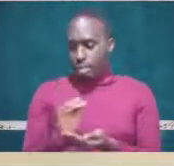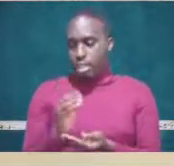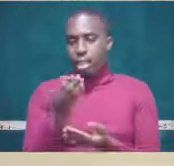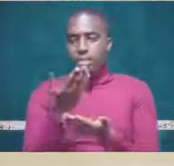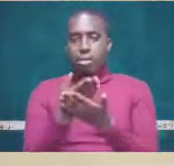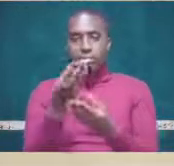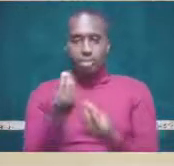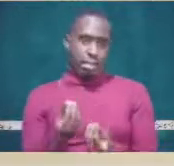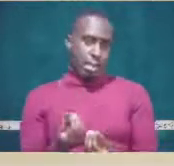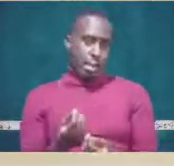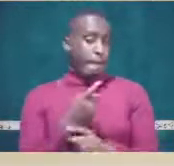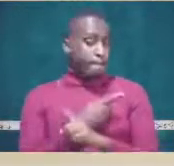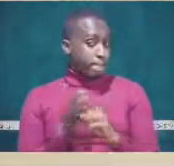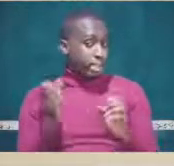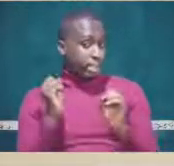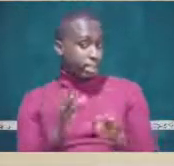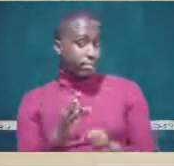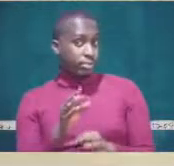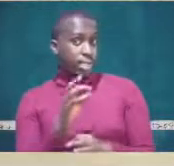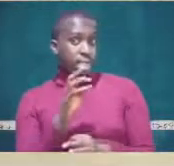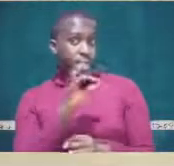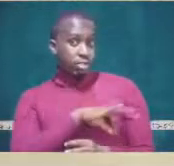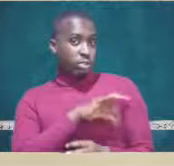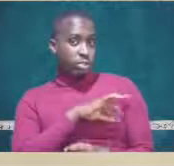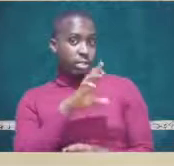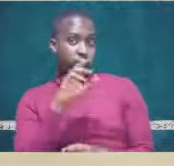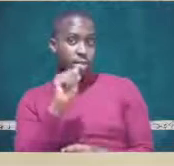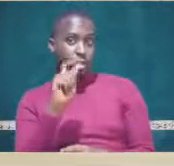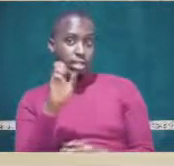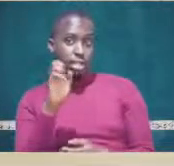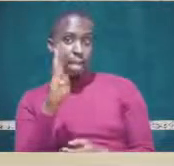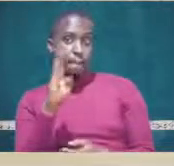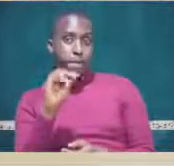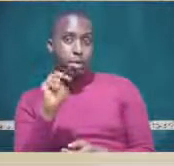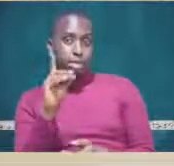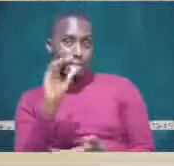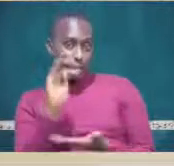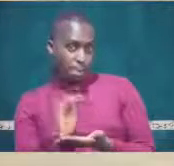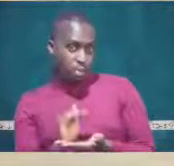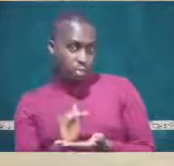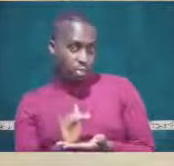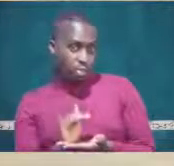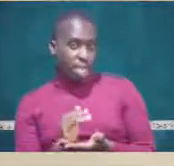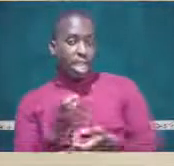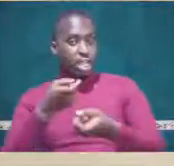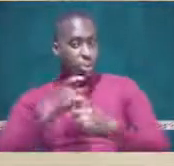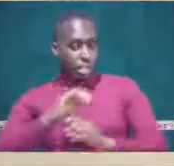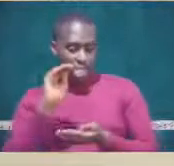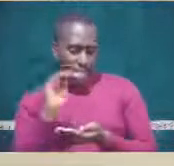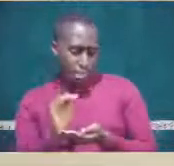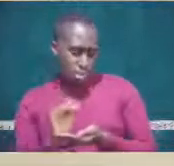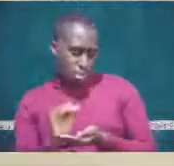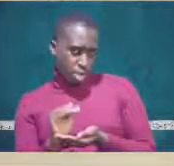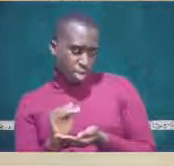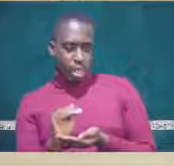money. But when the interest rate of a bond reduces, the income on a bond is reducing, the reward is less on